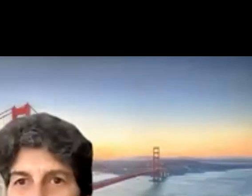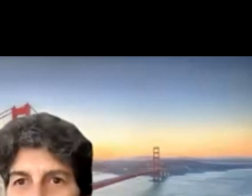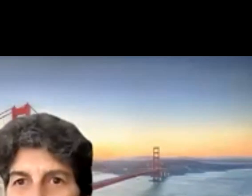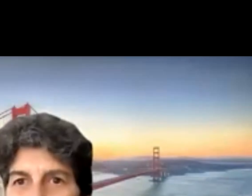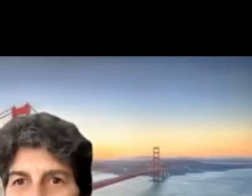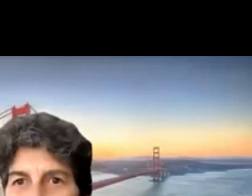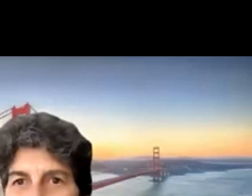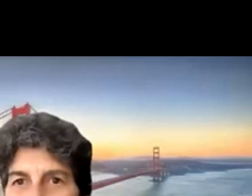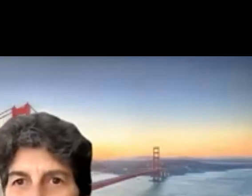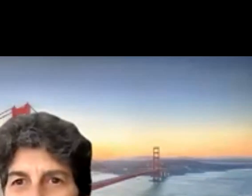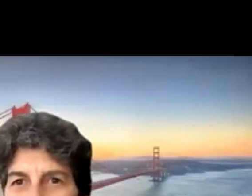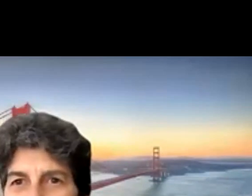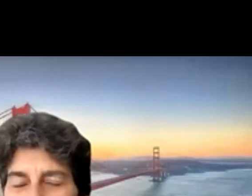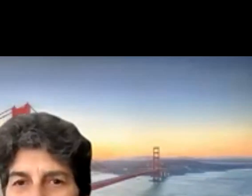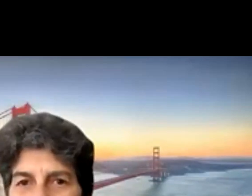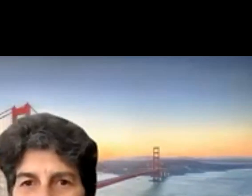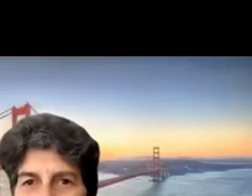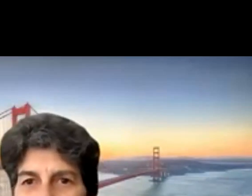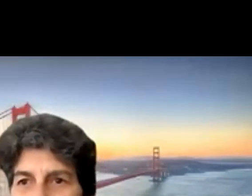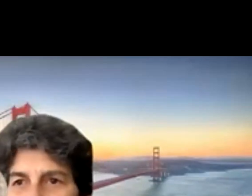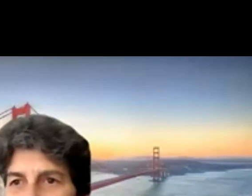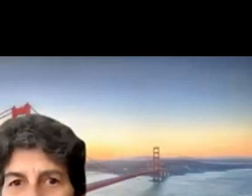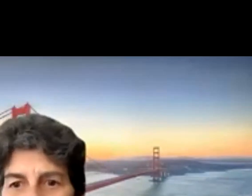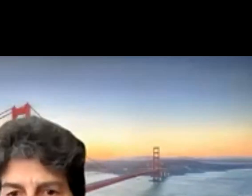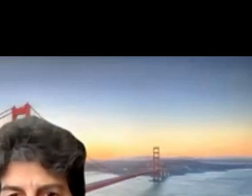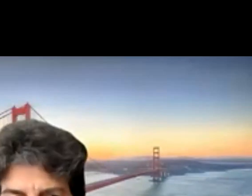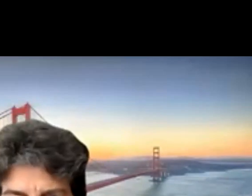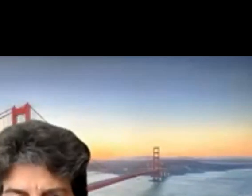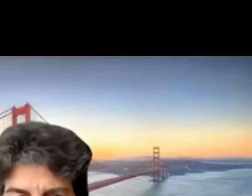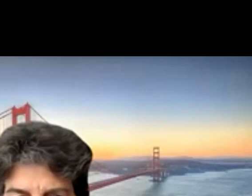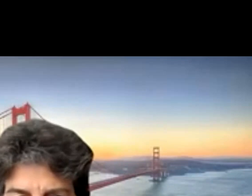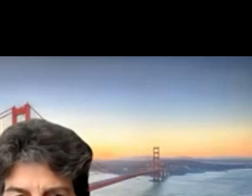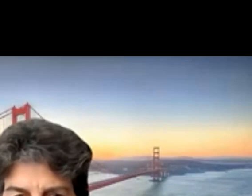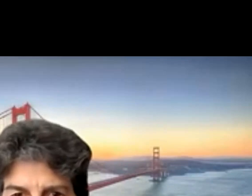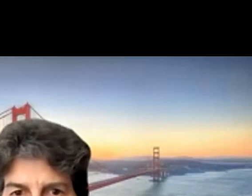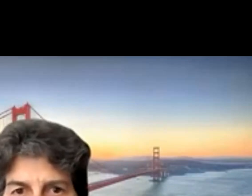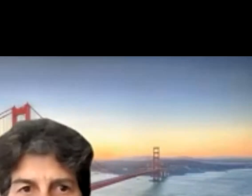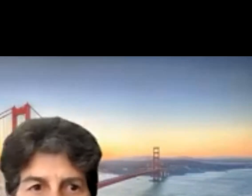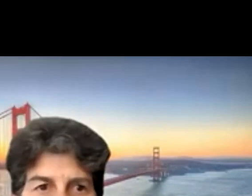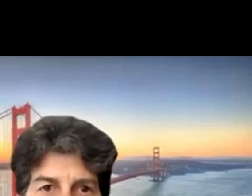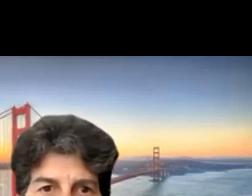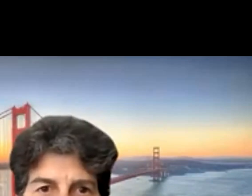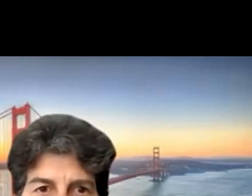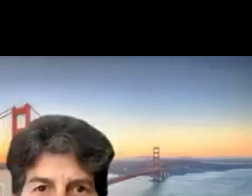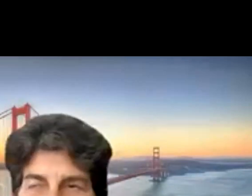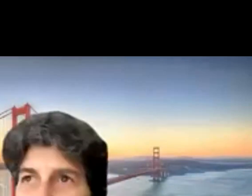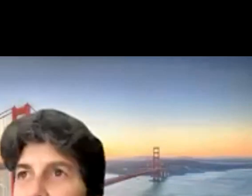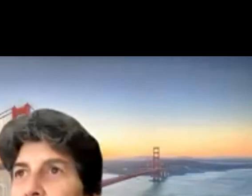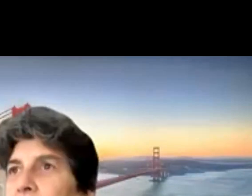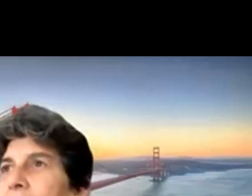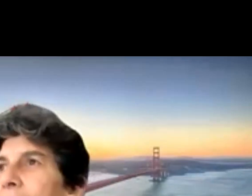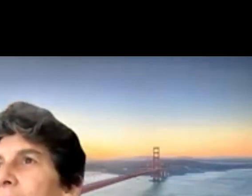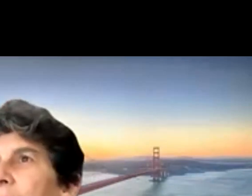briefly see if I can share my slides, because I want to be able to